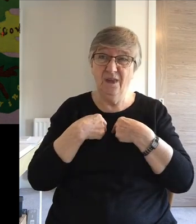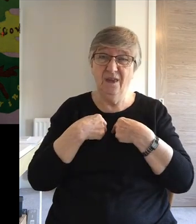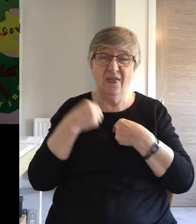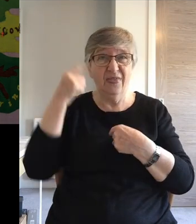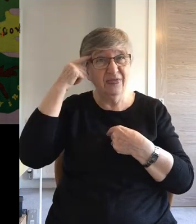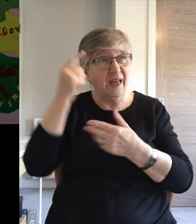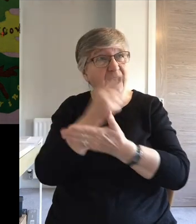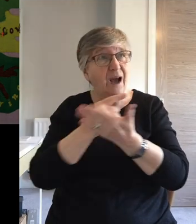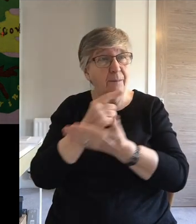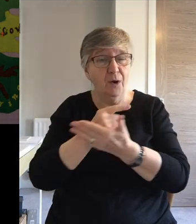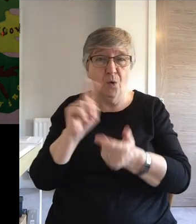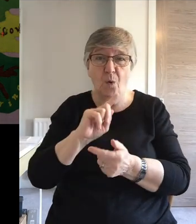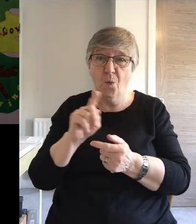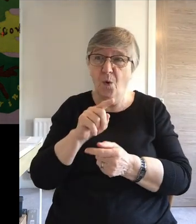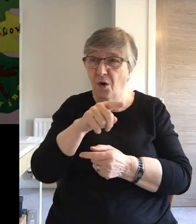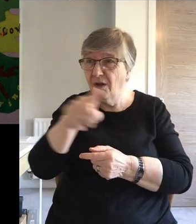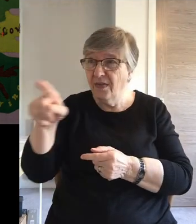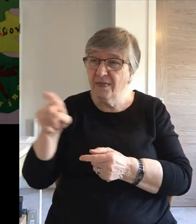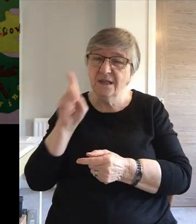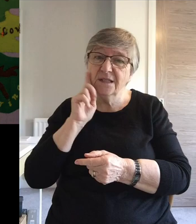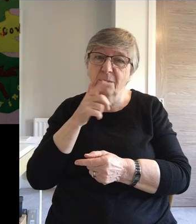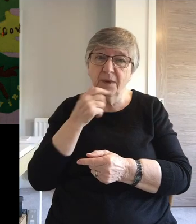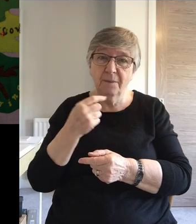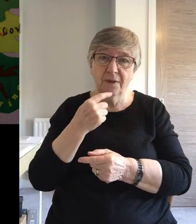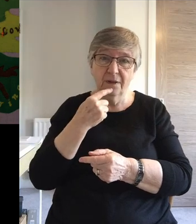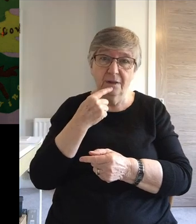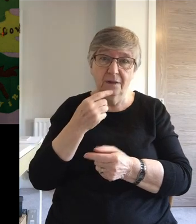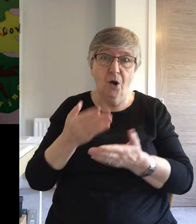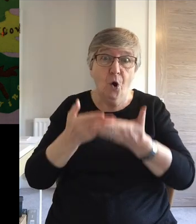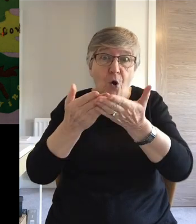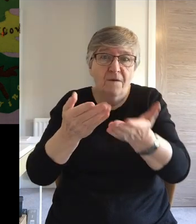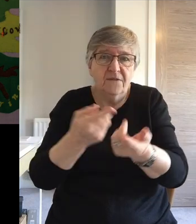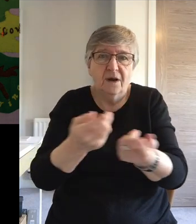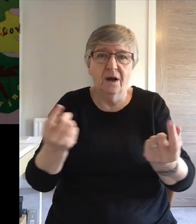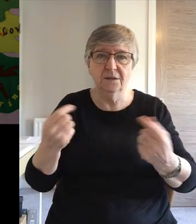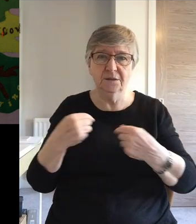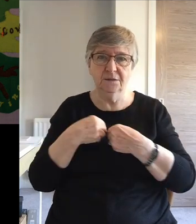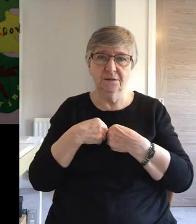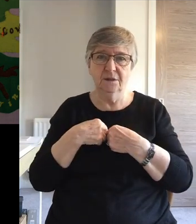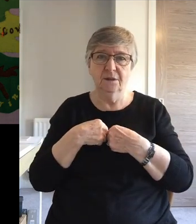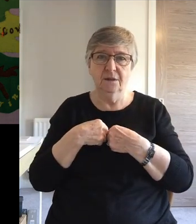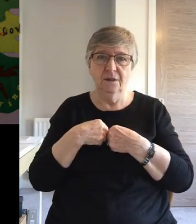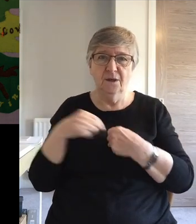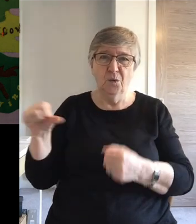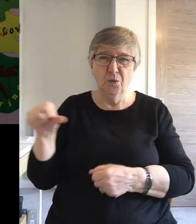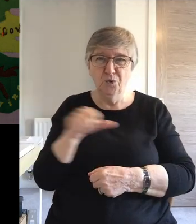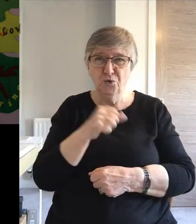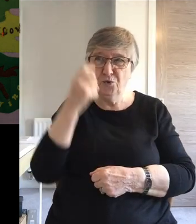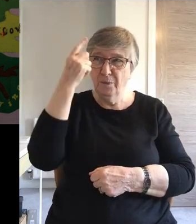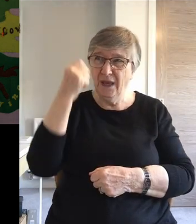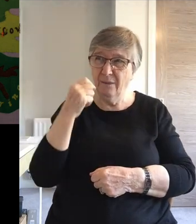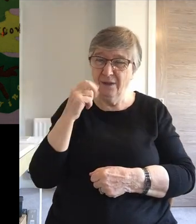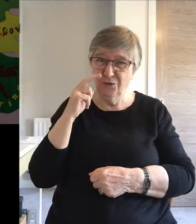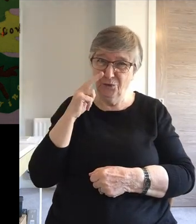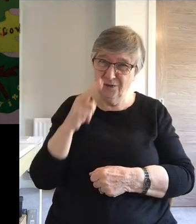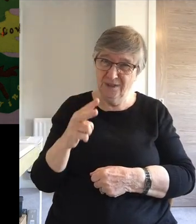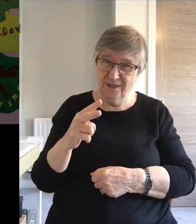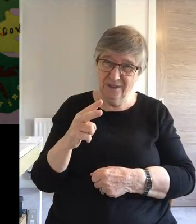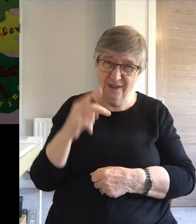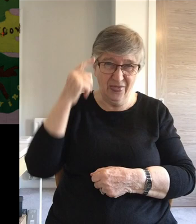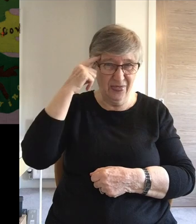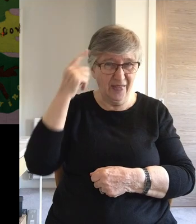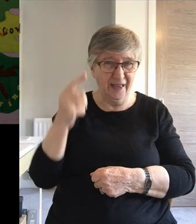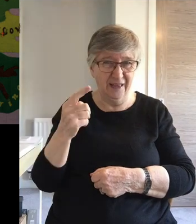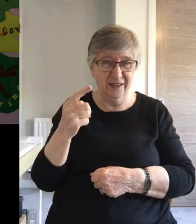Because if we actually think about what so many of these things are offering us, we should be able to see through